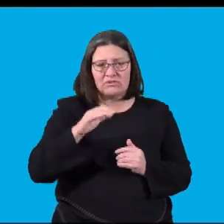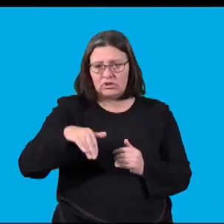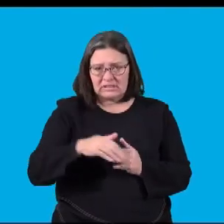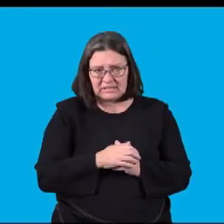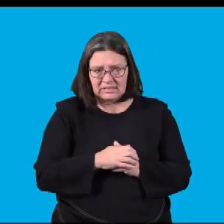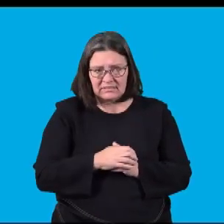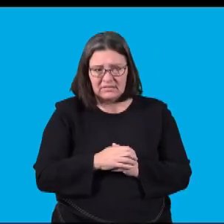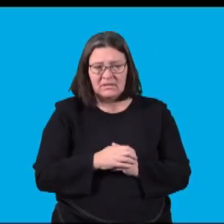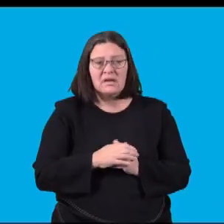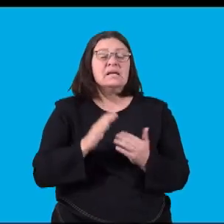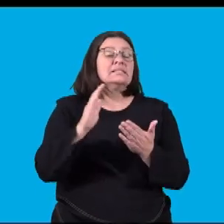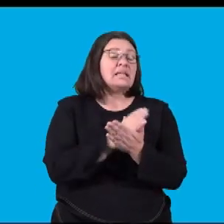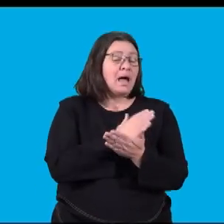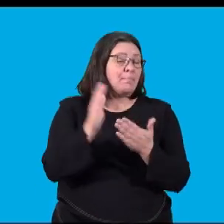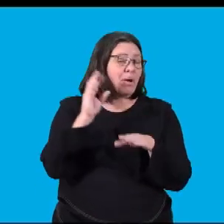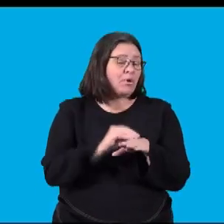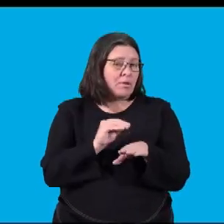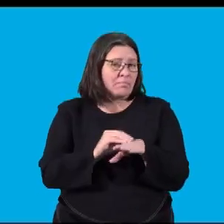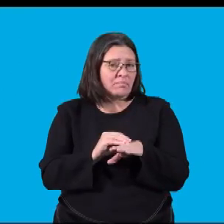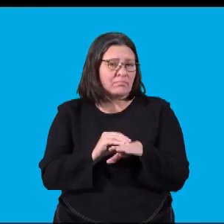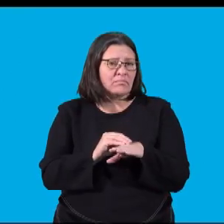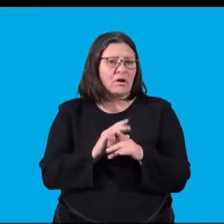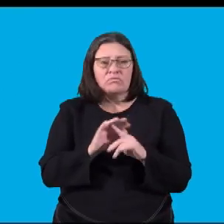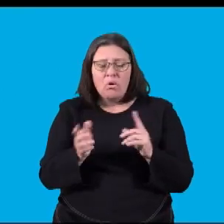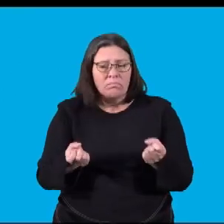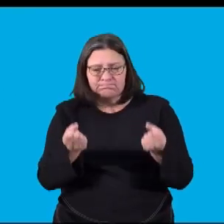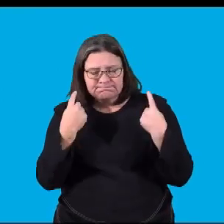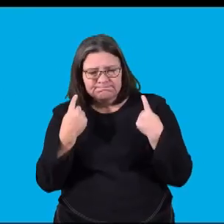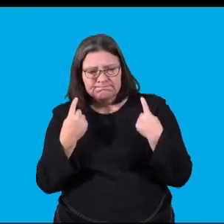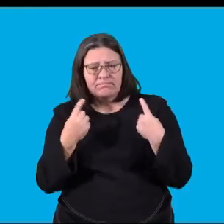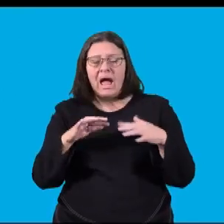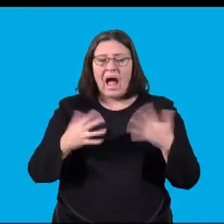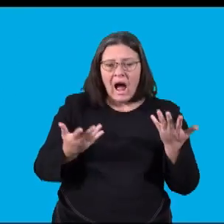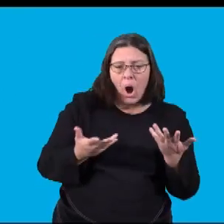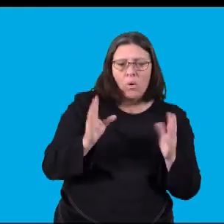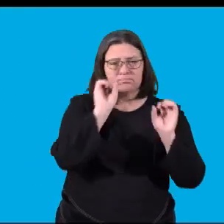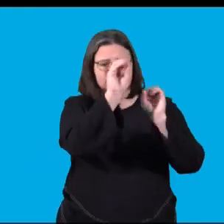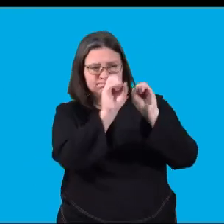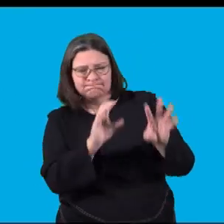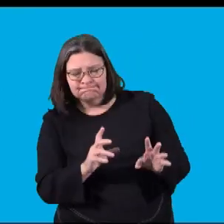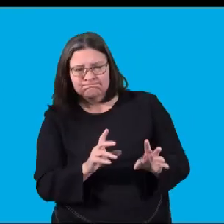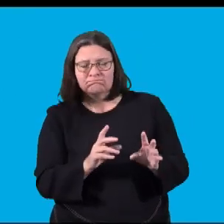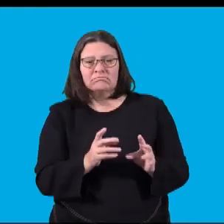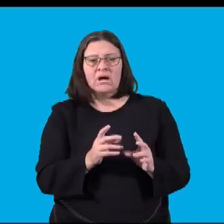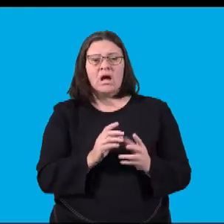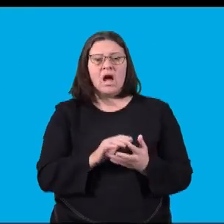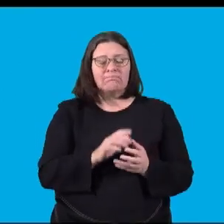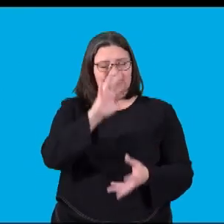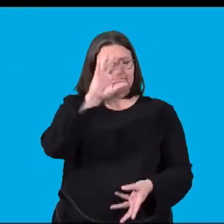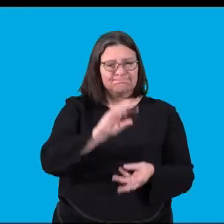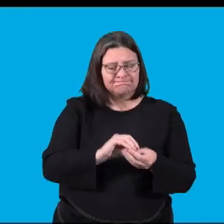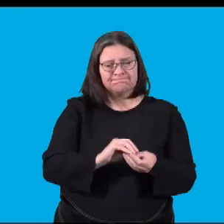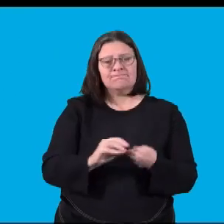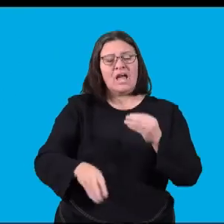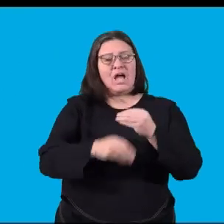been received. And some of the problems is not being able to understand how to record accrued income when you